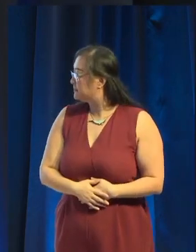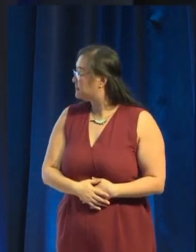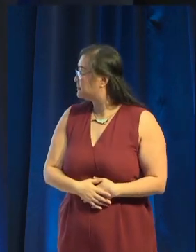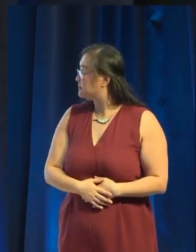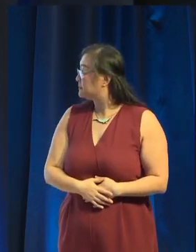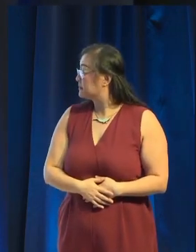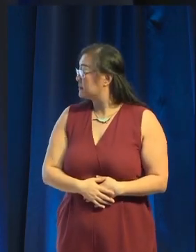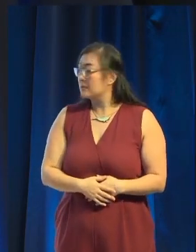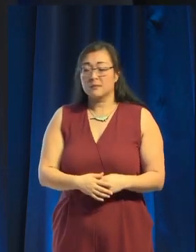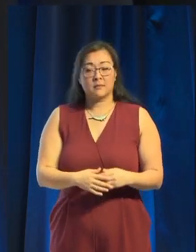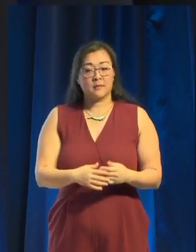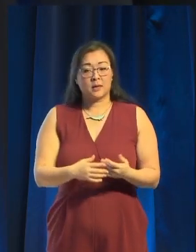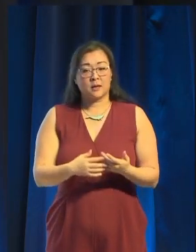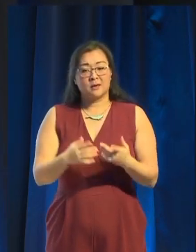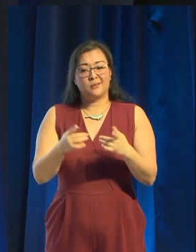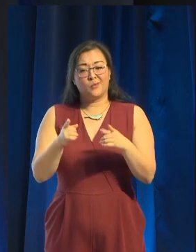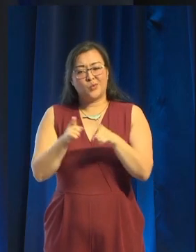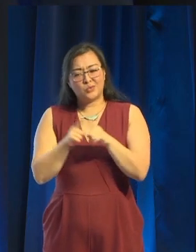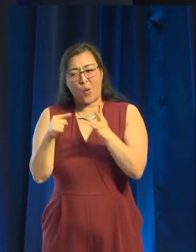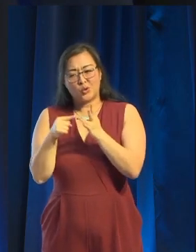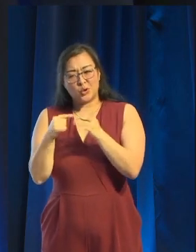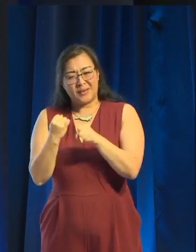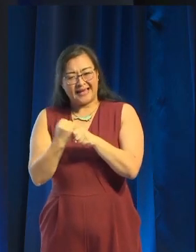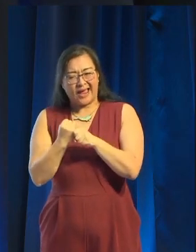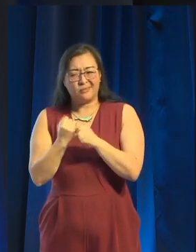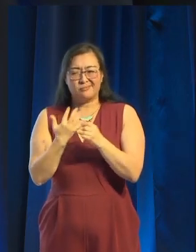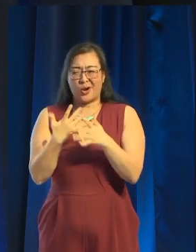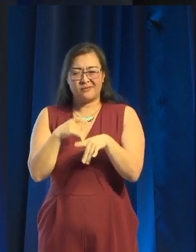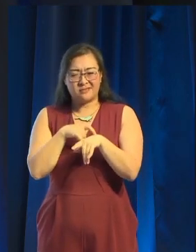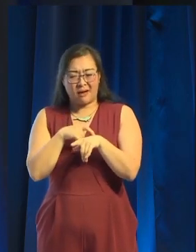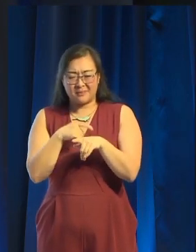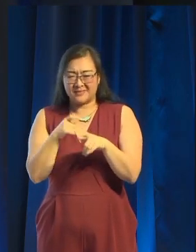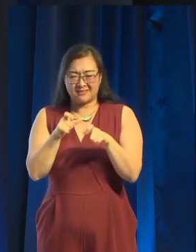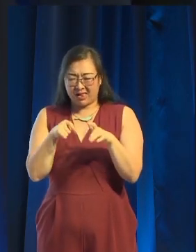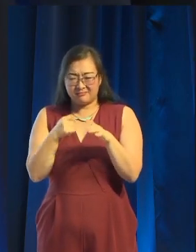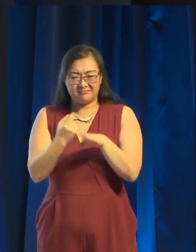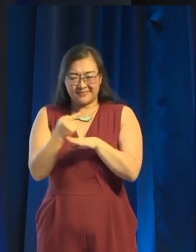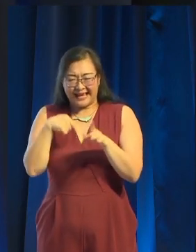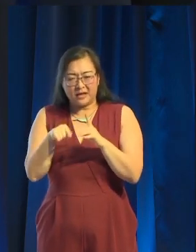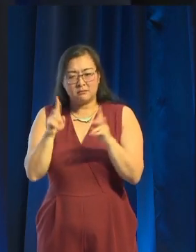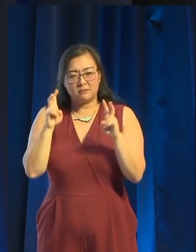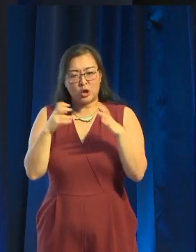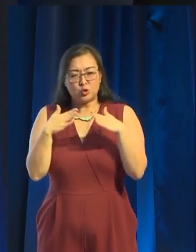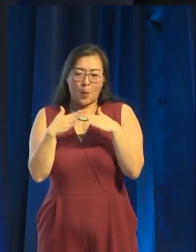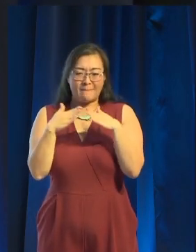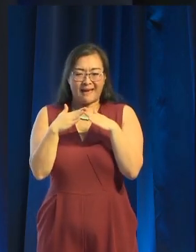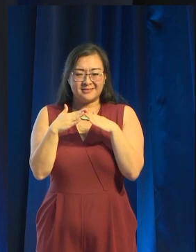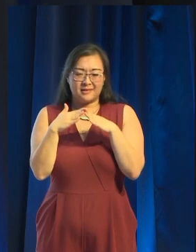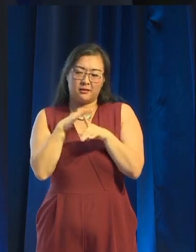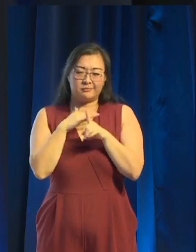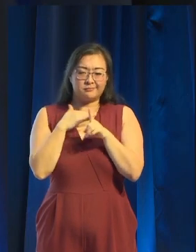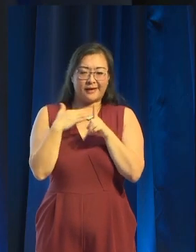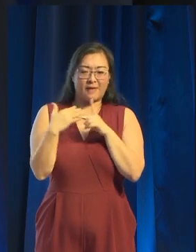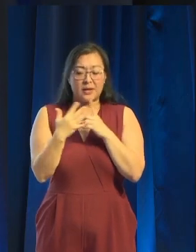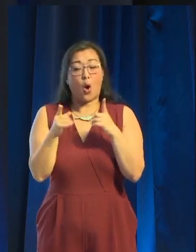within domestic space and encouraged to develop feminine activity links with beauty, for example, and they